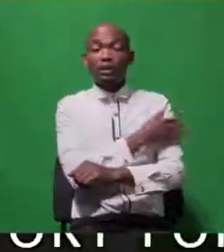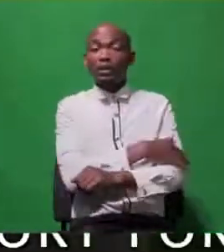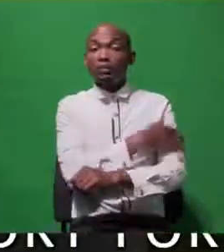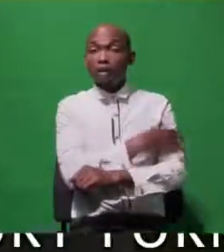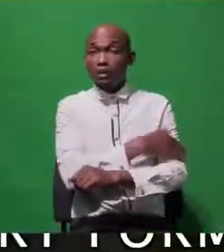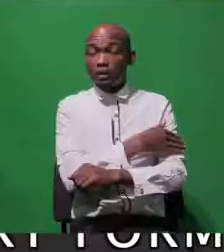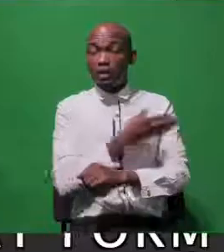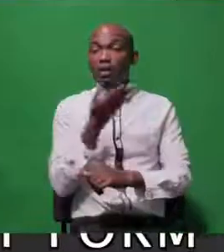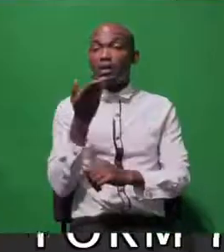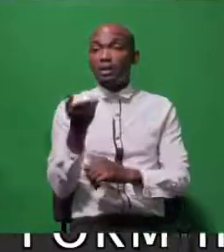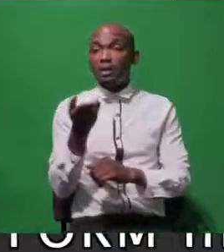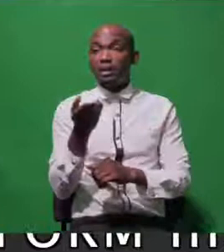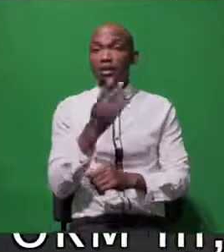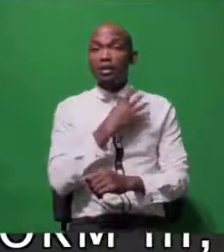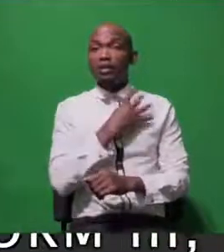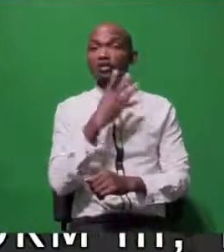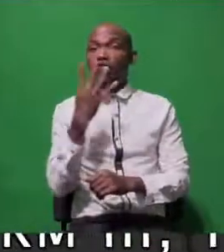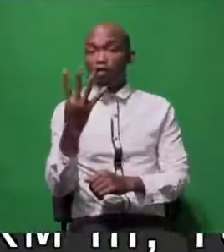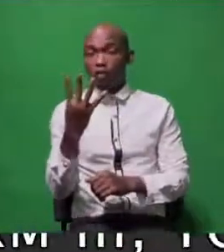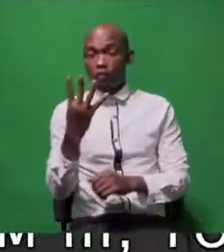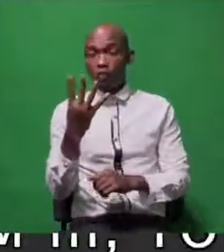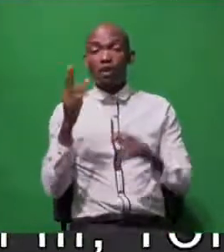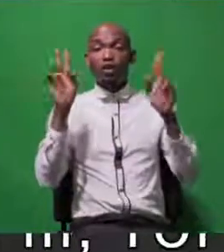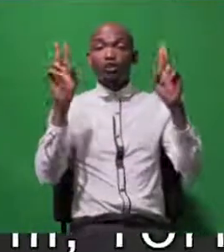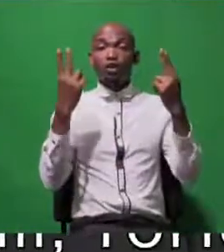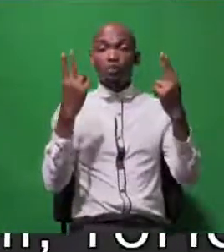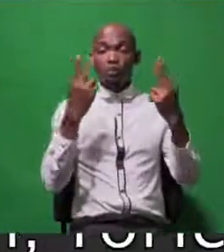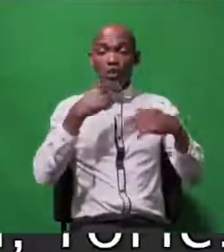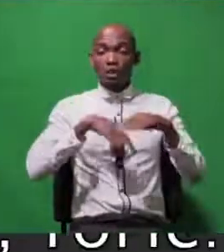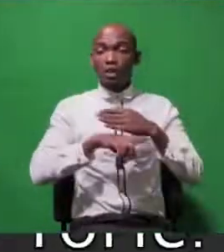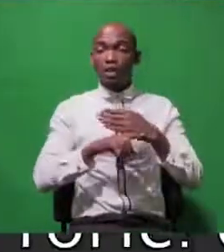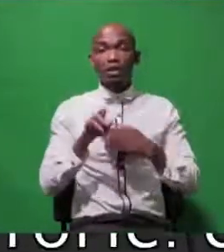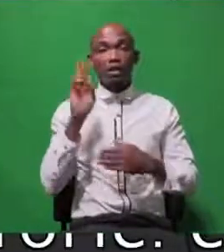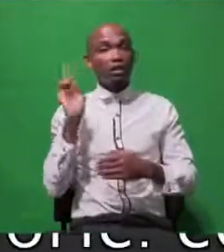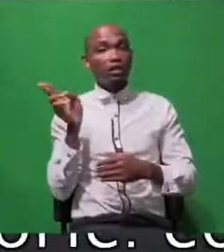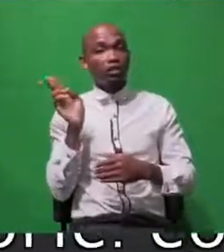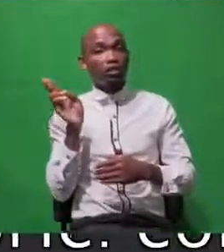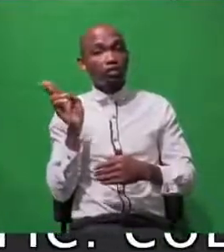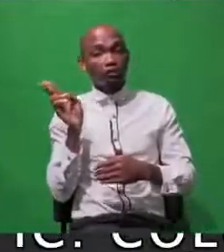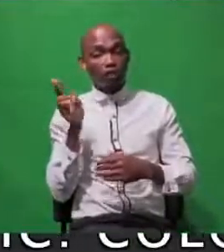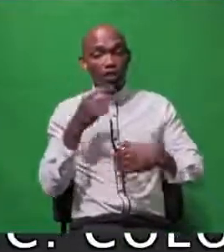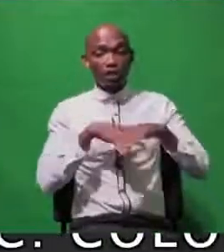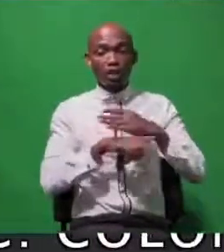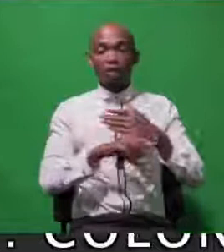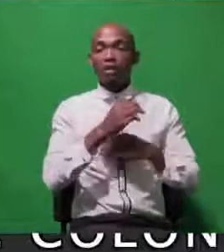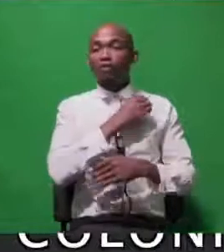is the fourth topic of history in Form